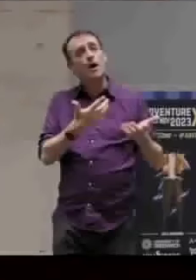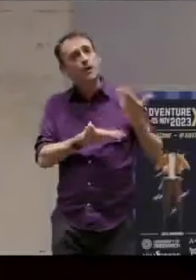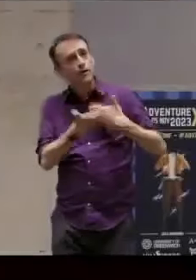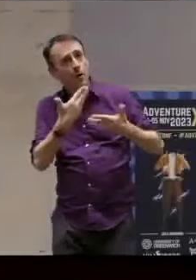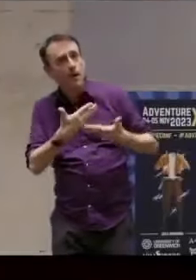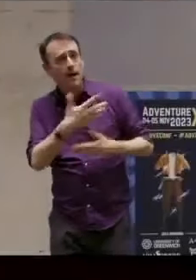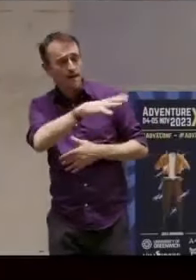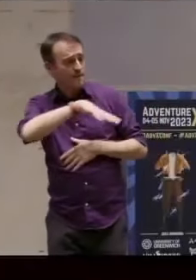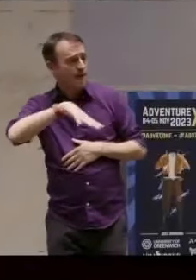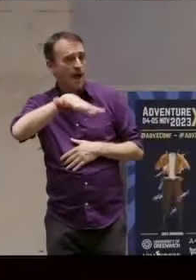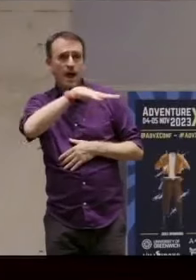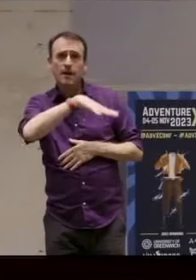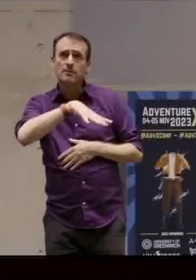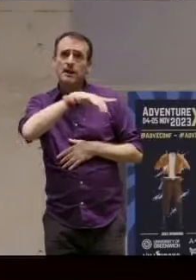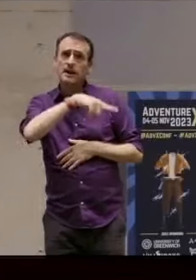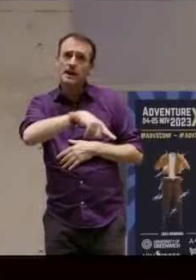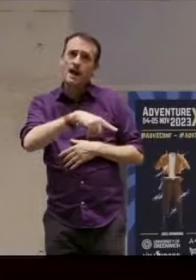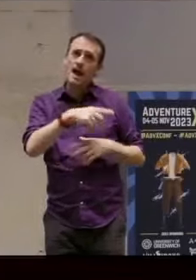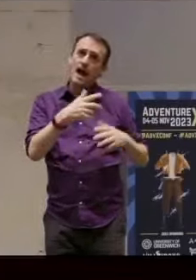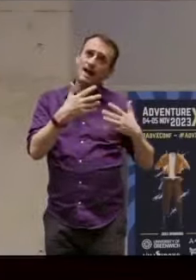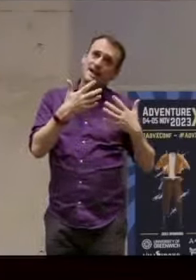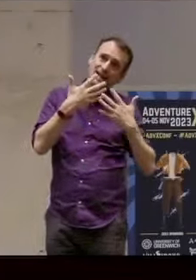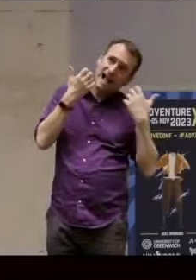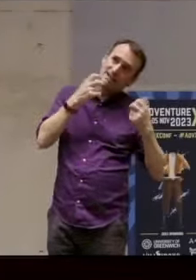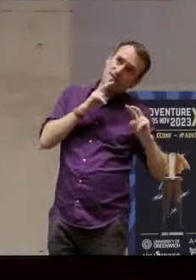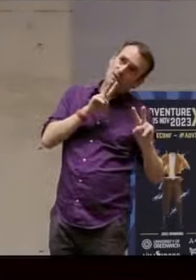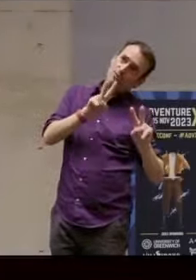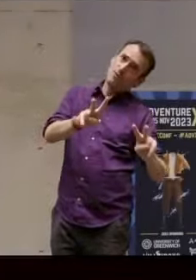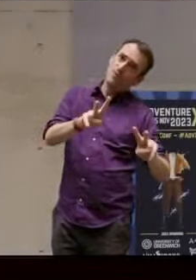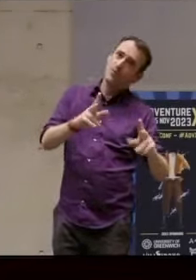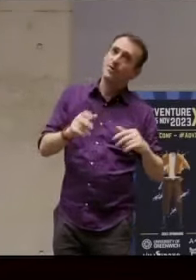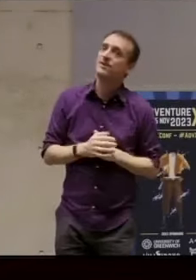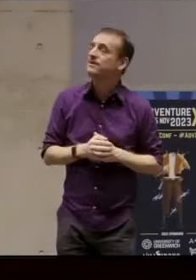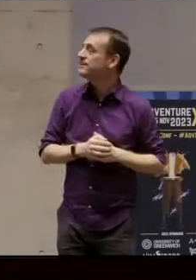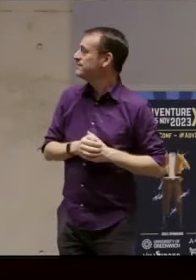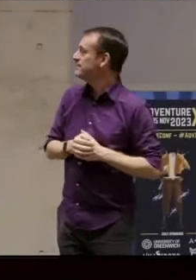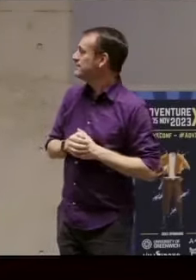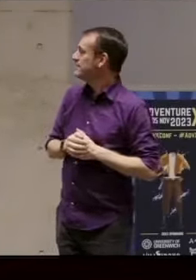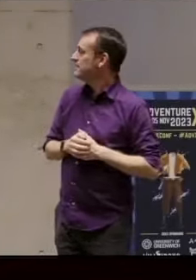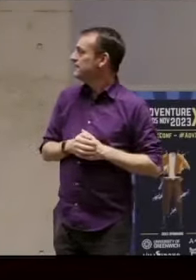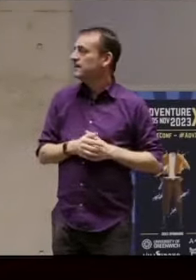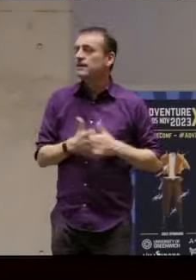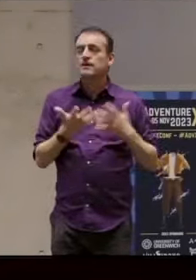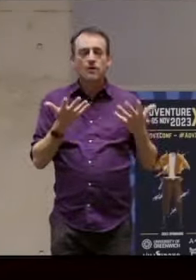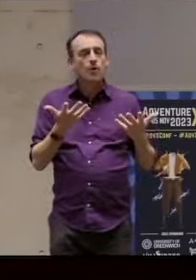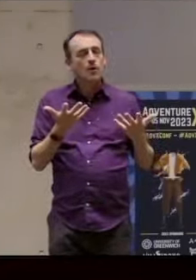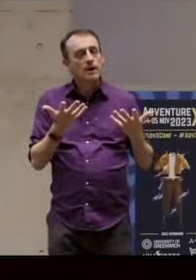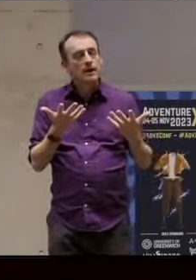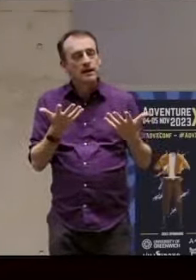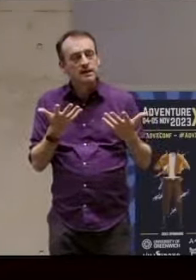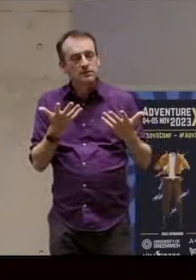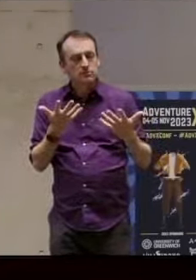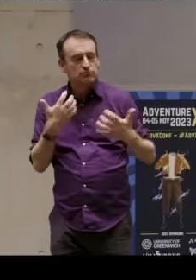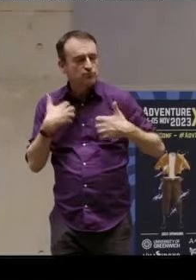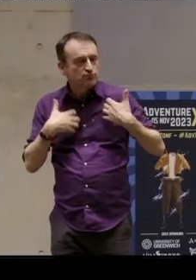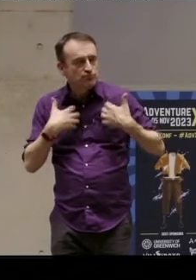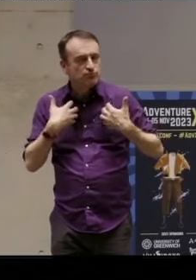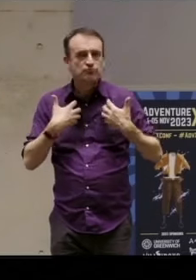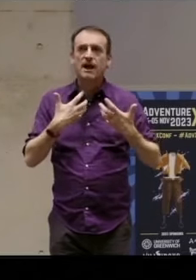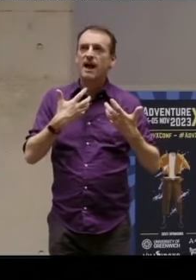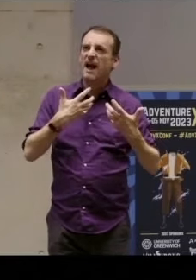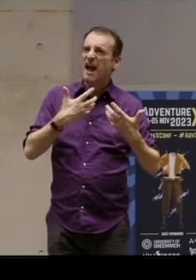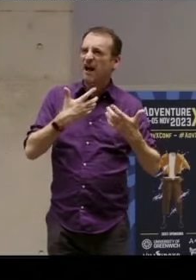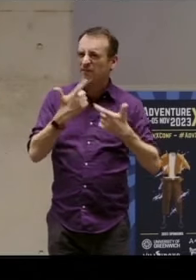house cat, Aspen. We define it as a minimalistic point-and-click adventure. And